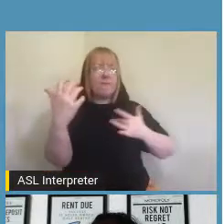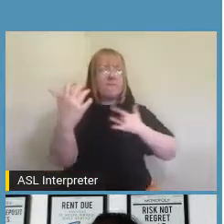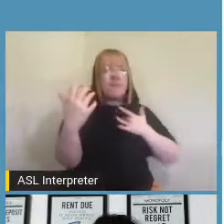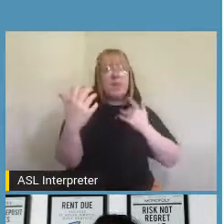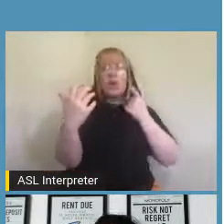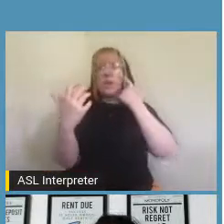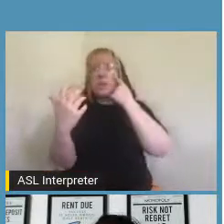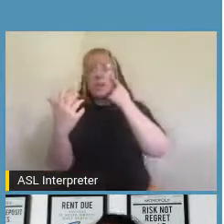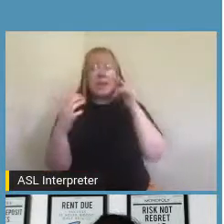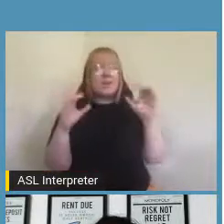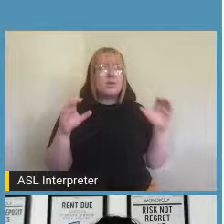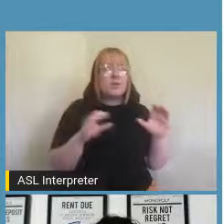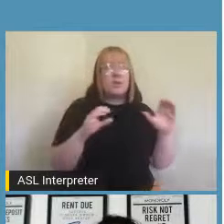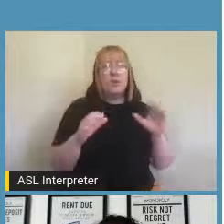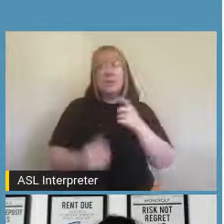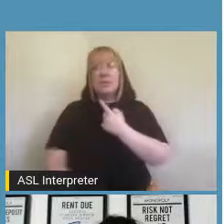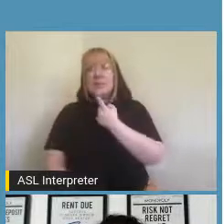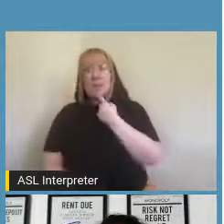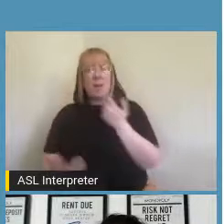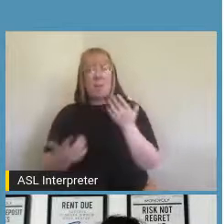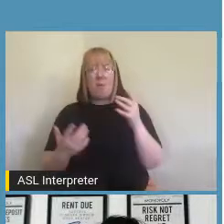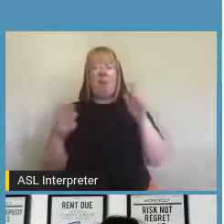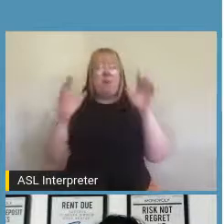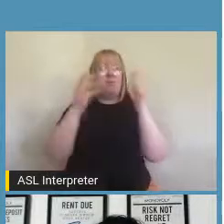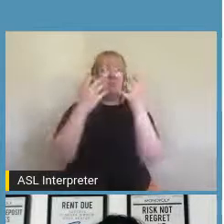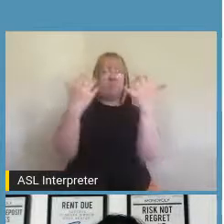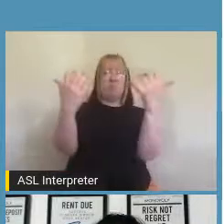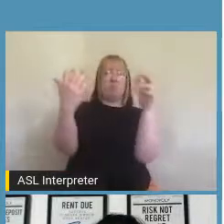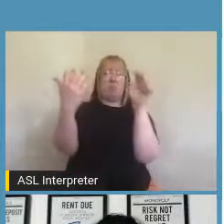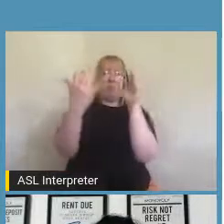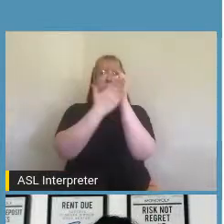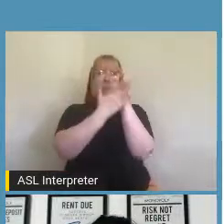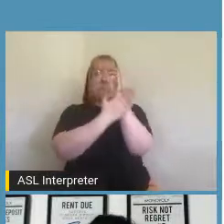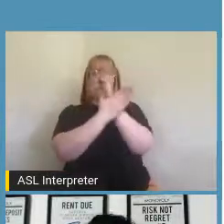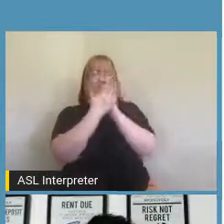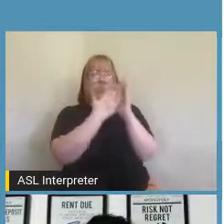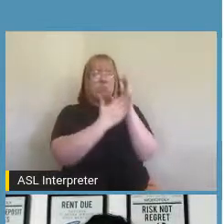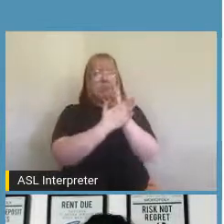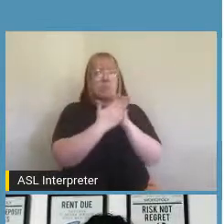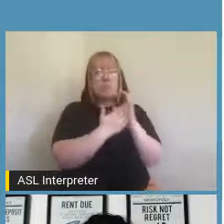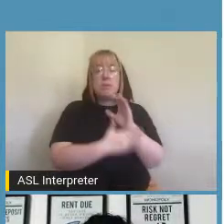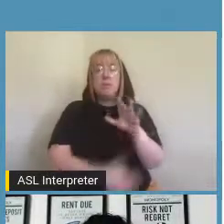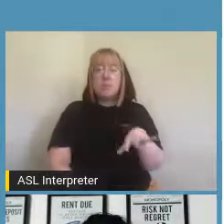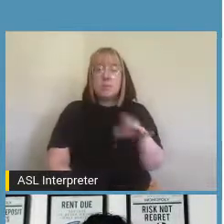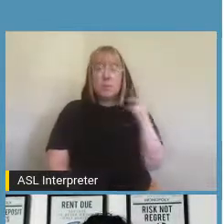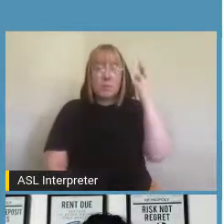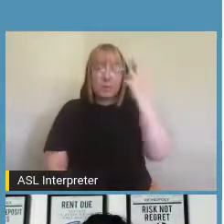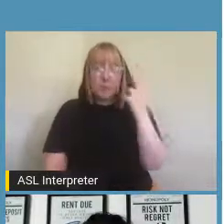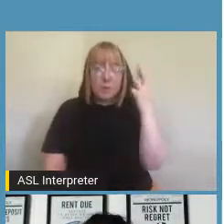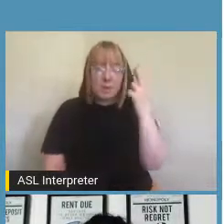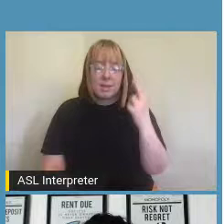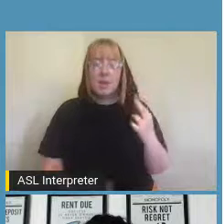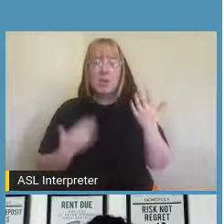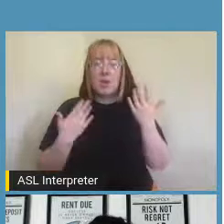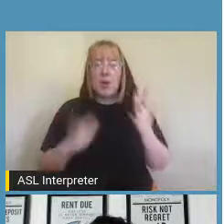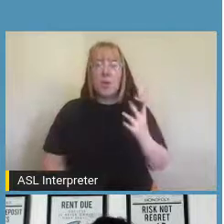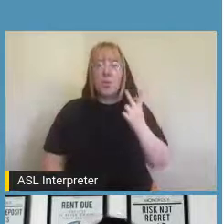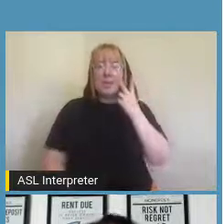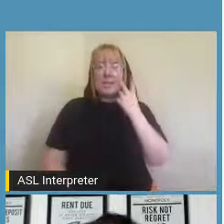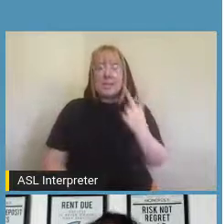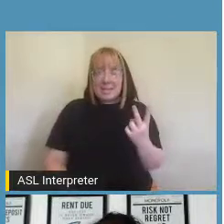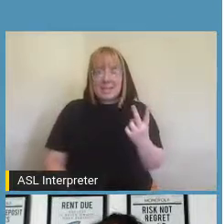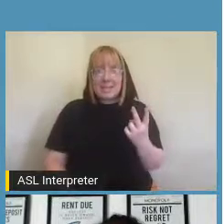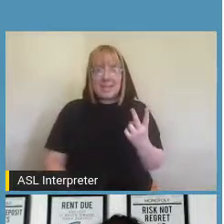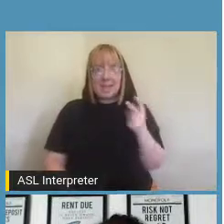do? What do they say? And a lot of what you'll find when you're doing this are you'll already start to get to see and understand